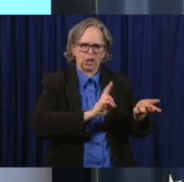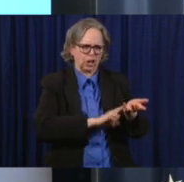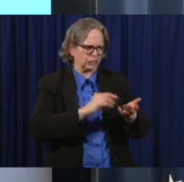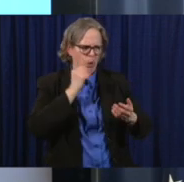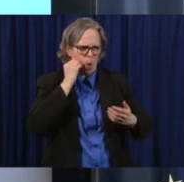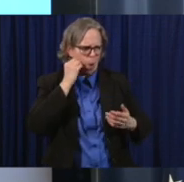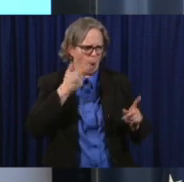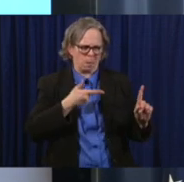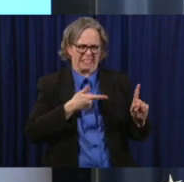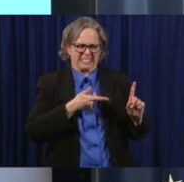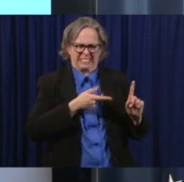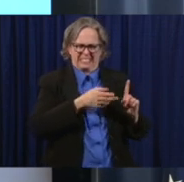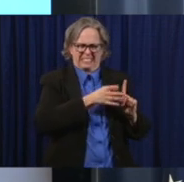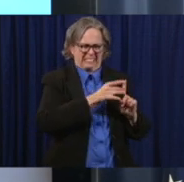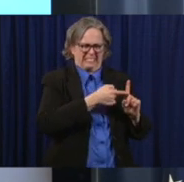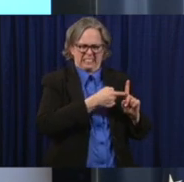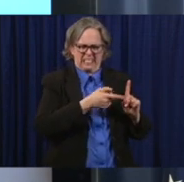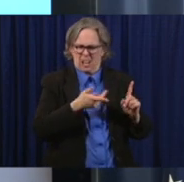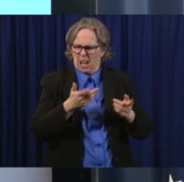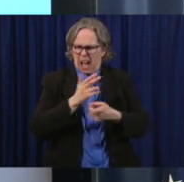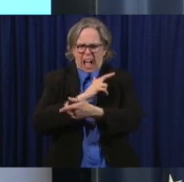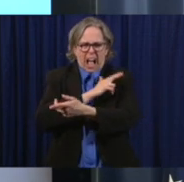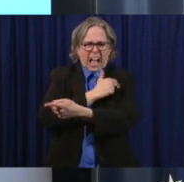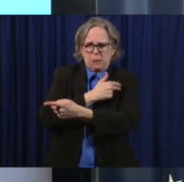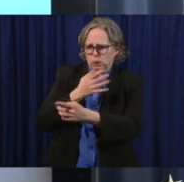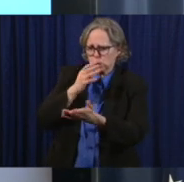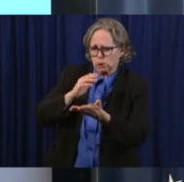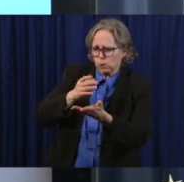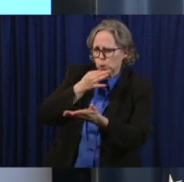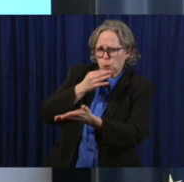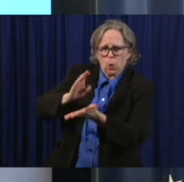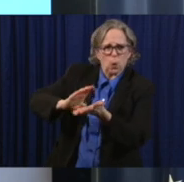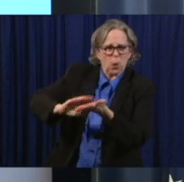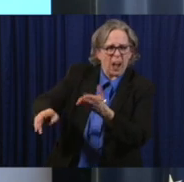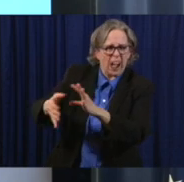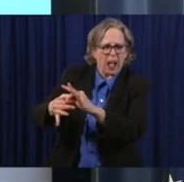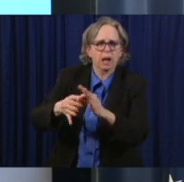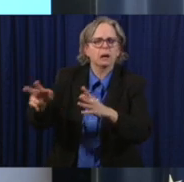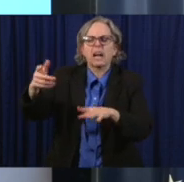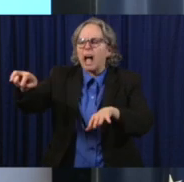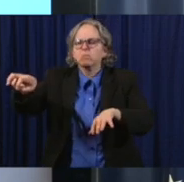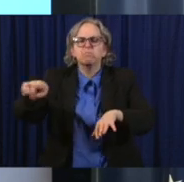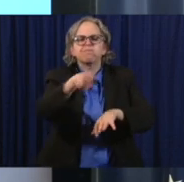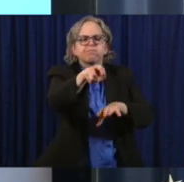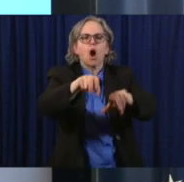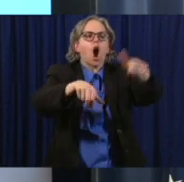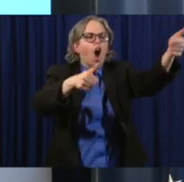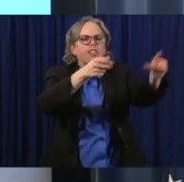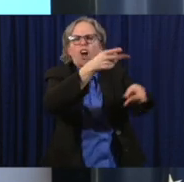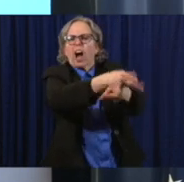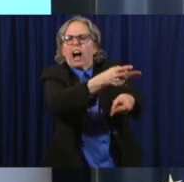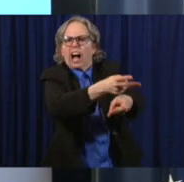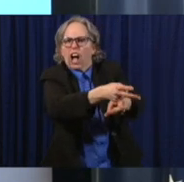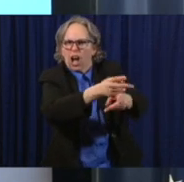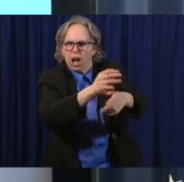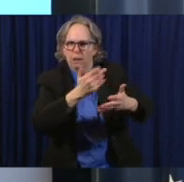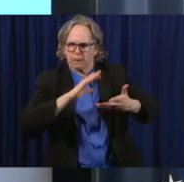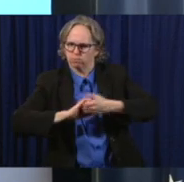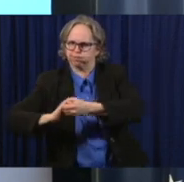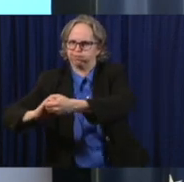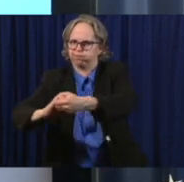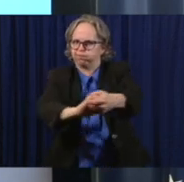back from the hospital, to have another alternative there. So those are just a couple of the key kinds